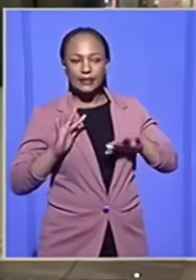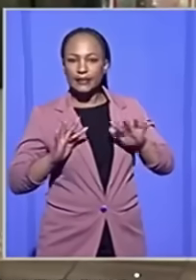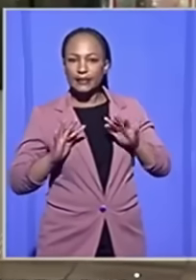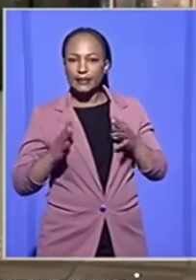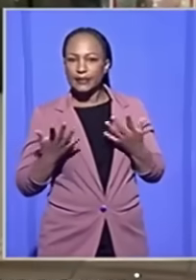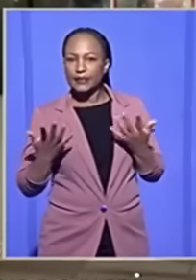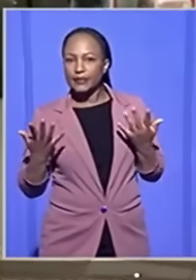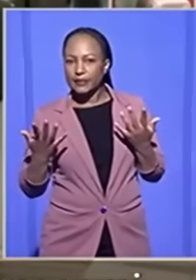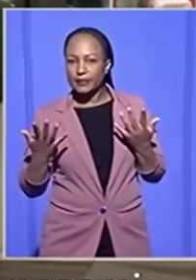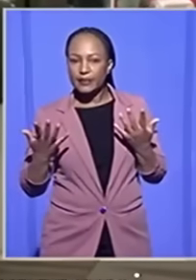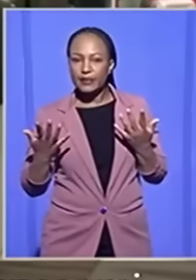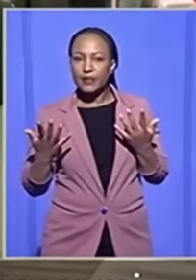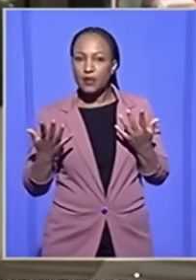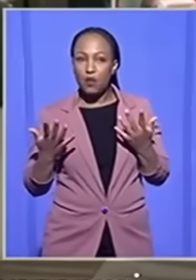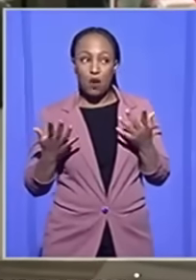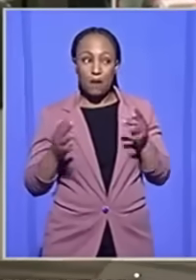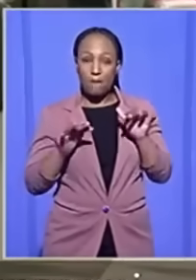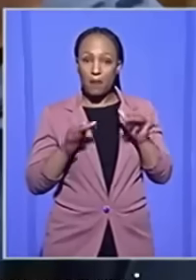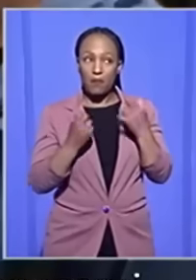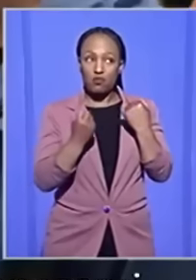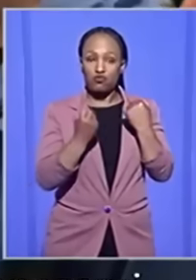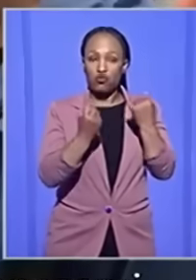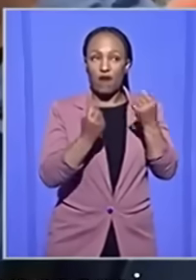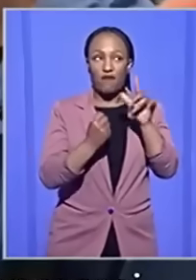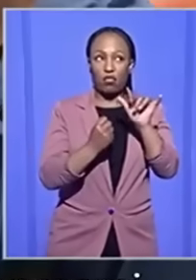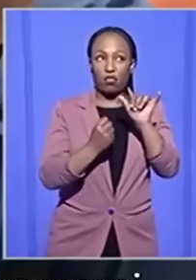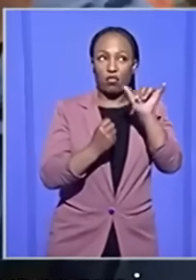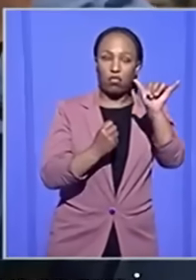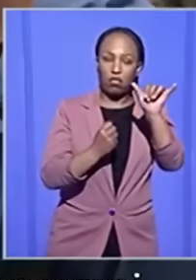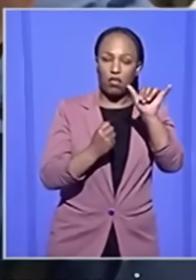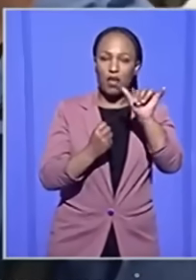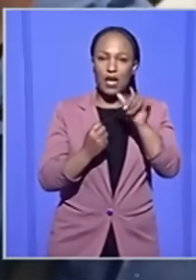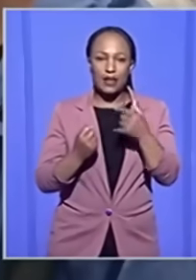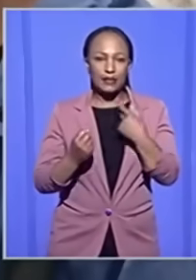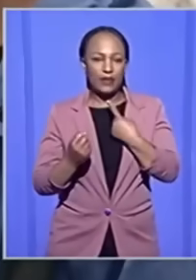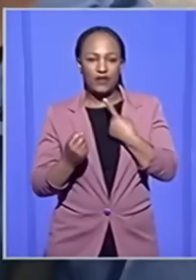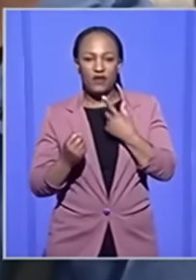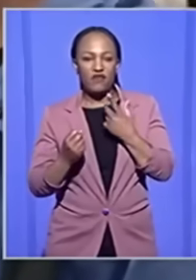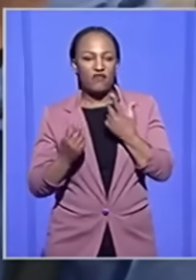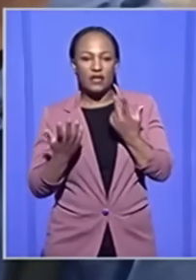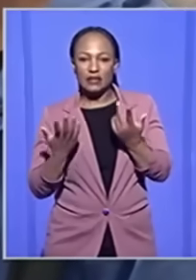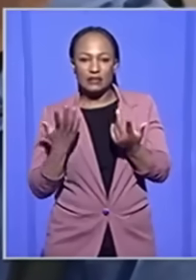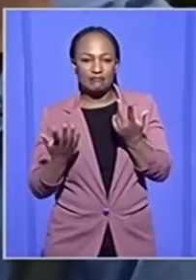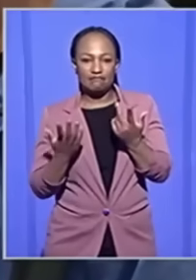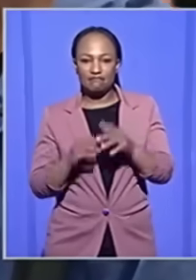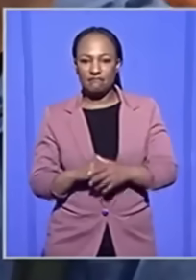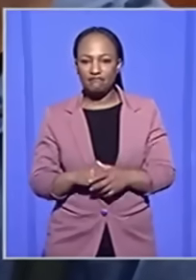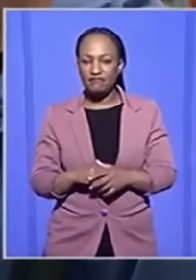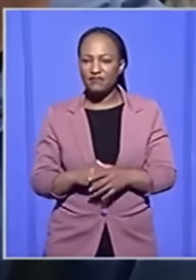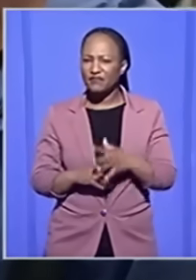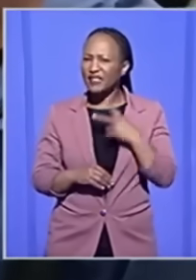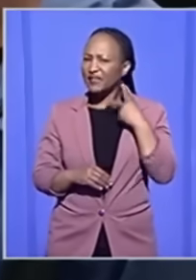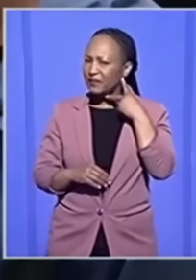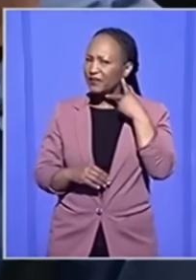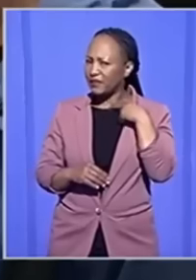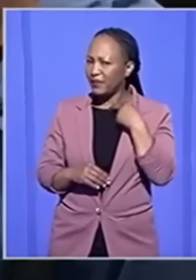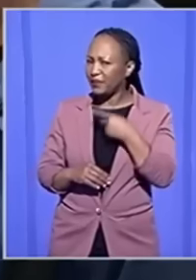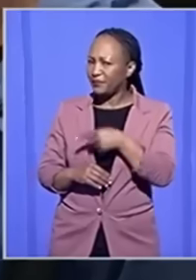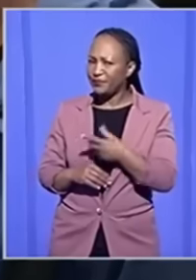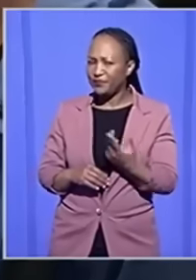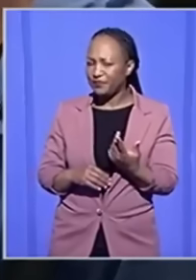gareng ga tirelophofo le bafofisi. It is a little bit disappointing. You know, there's nothing that we can actually do about it, and